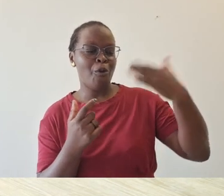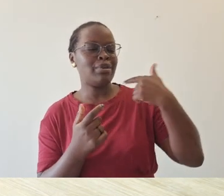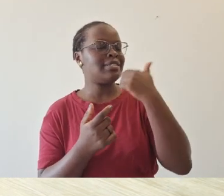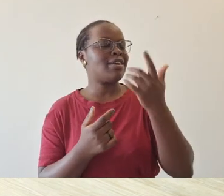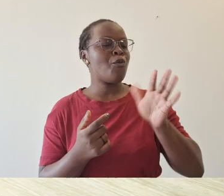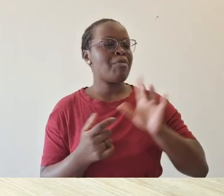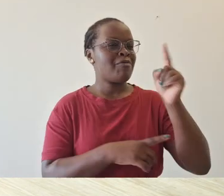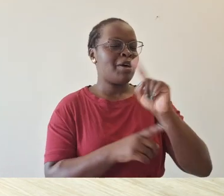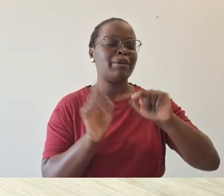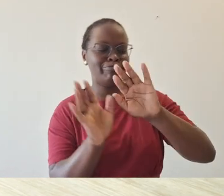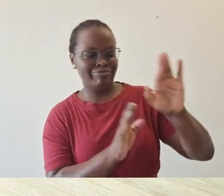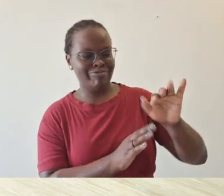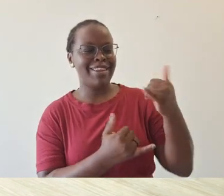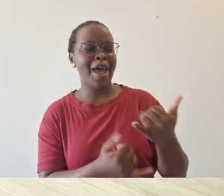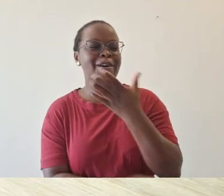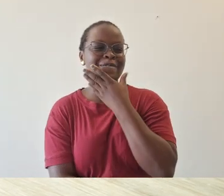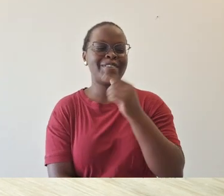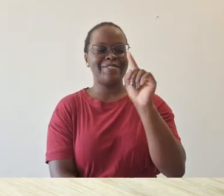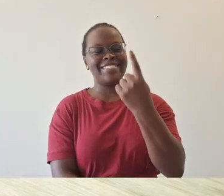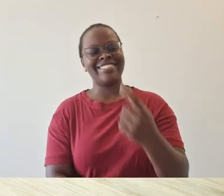and say gentlemen first in this situation.